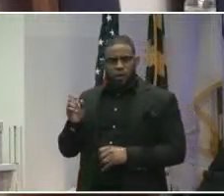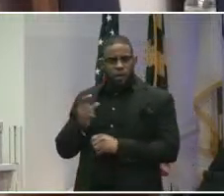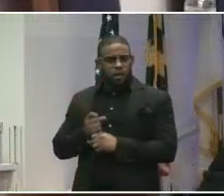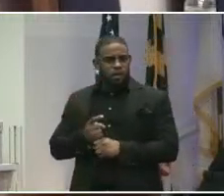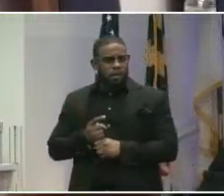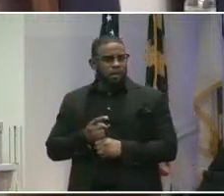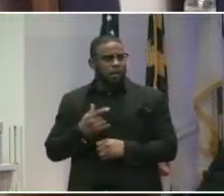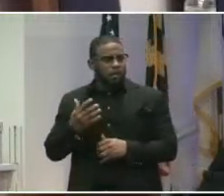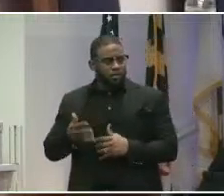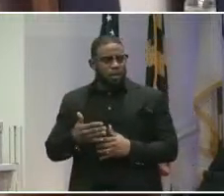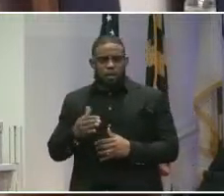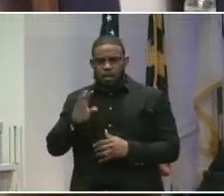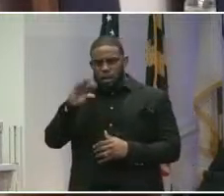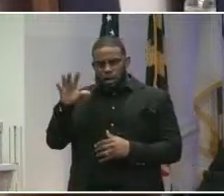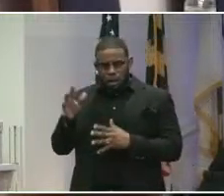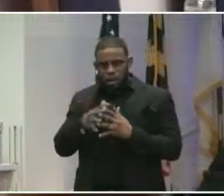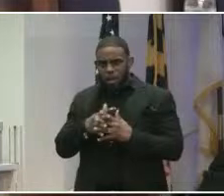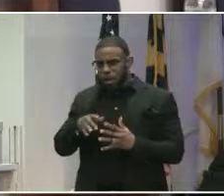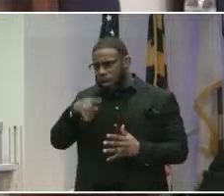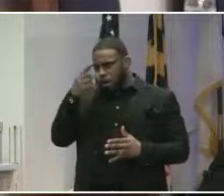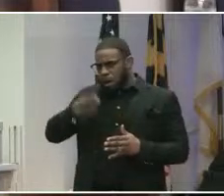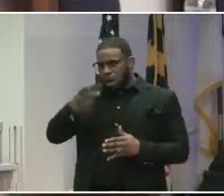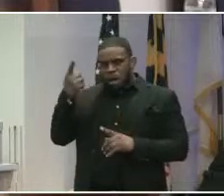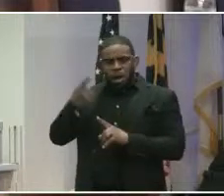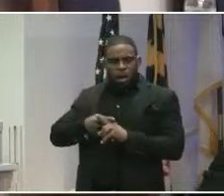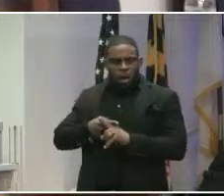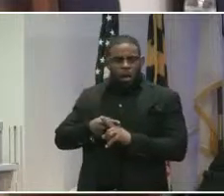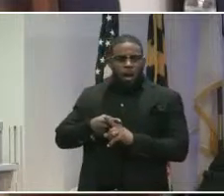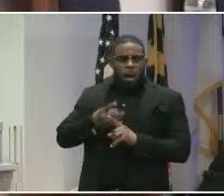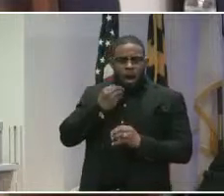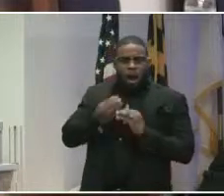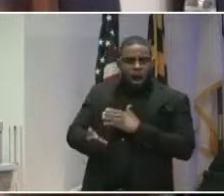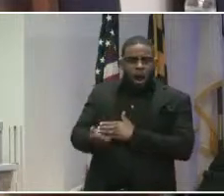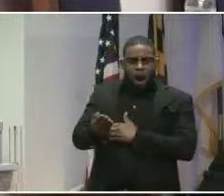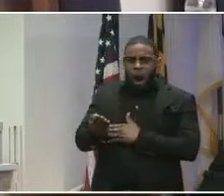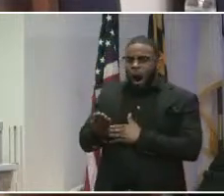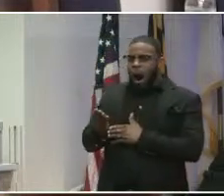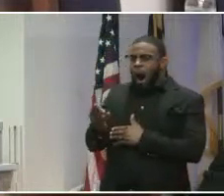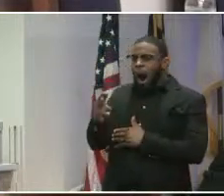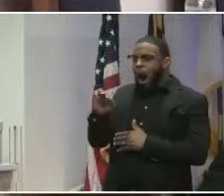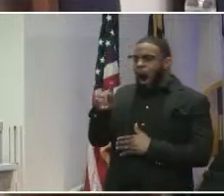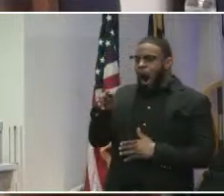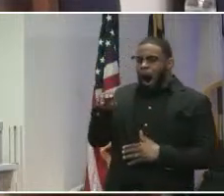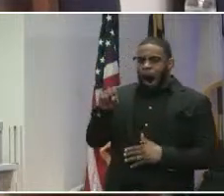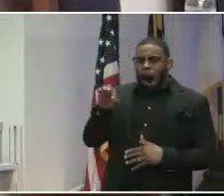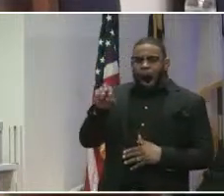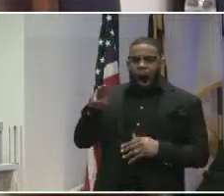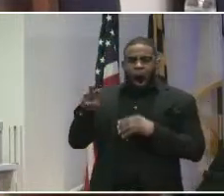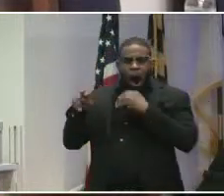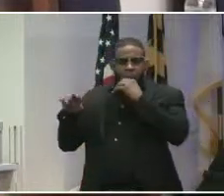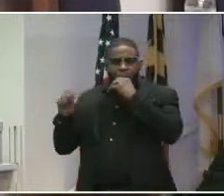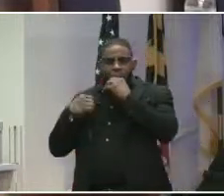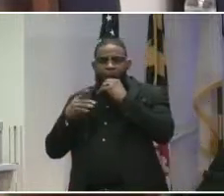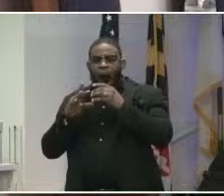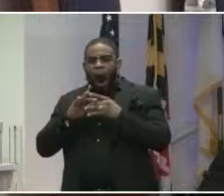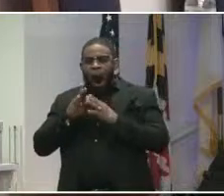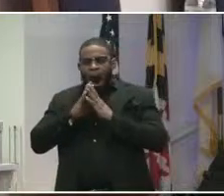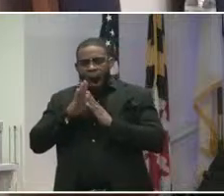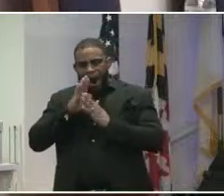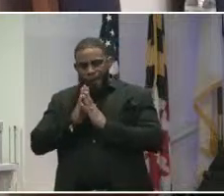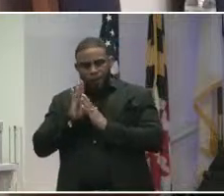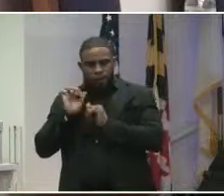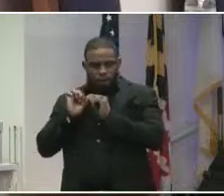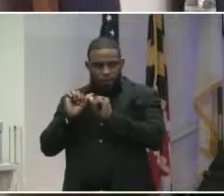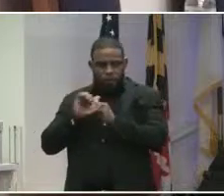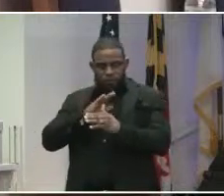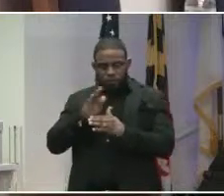annual African-American or Black History Month breakfast at Martin's Crosswind. I had to say the benediction, so I had to stay all the